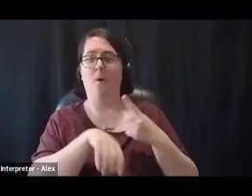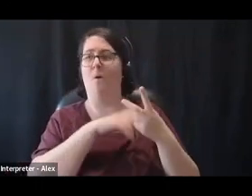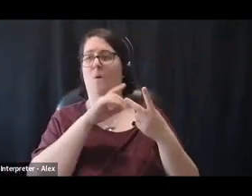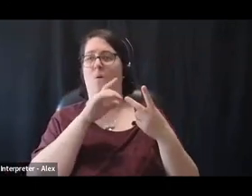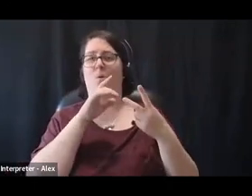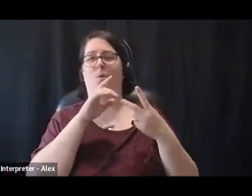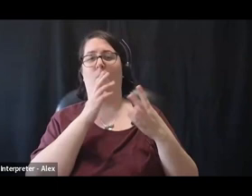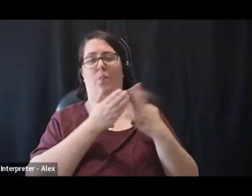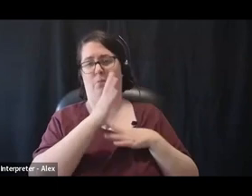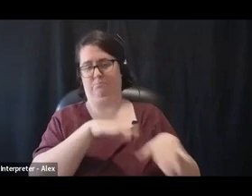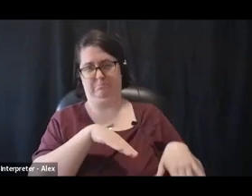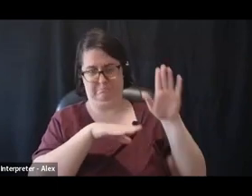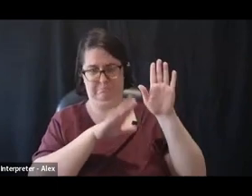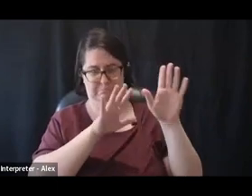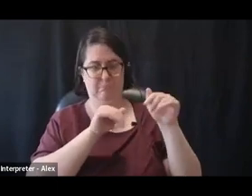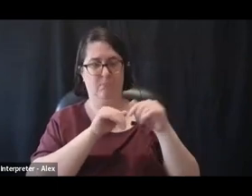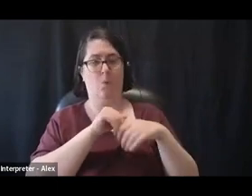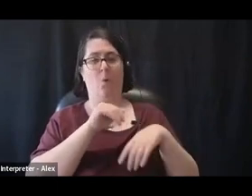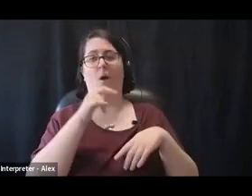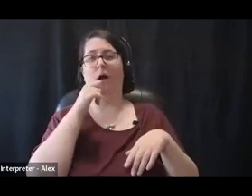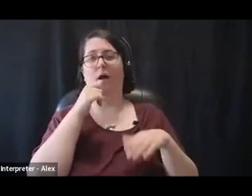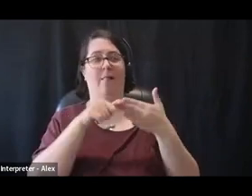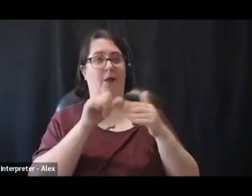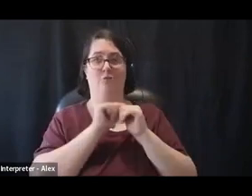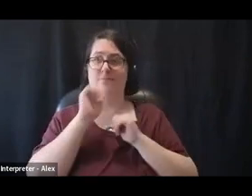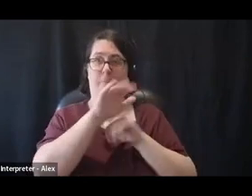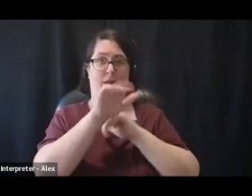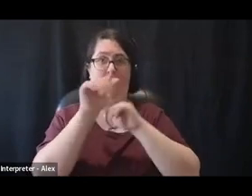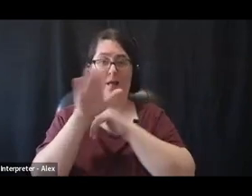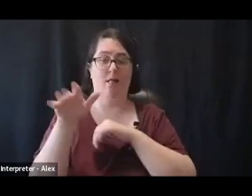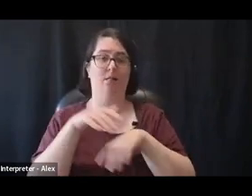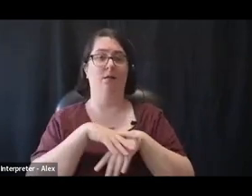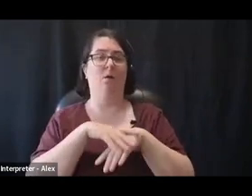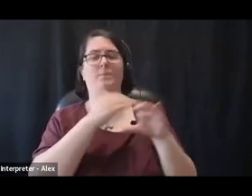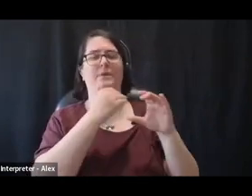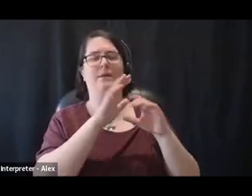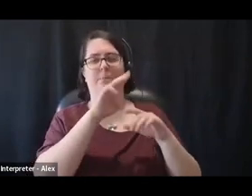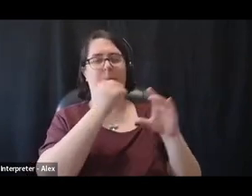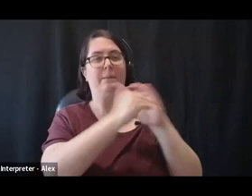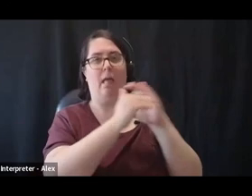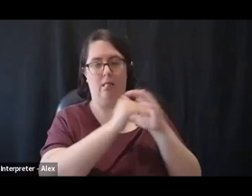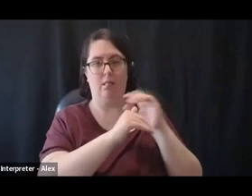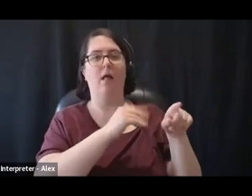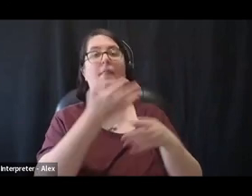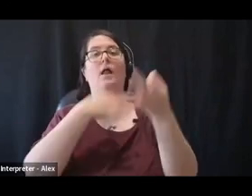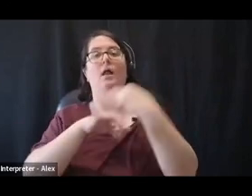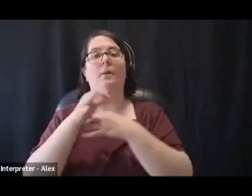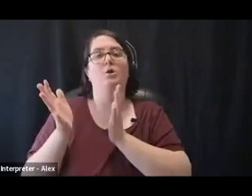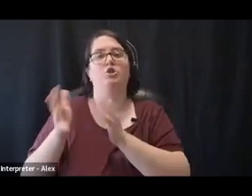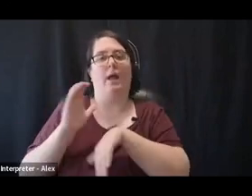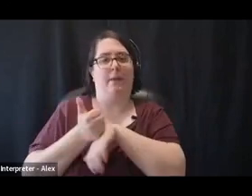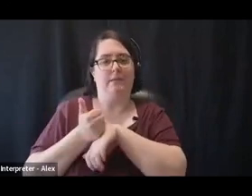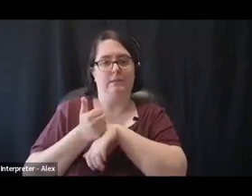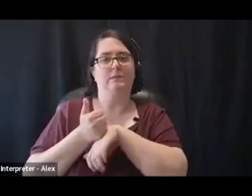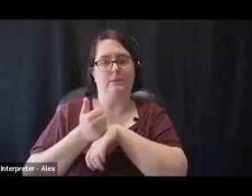throughout their career, even mailing letters, and we're moving into more like chat-based platforms. And so we